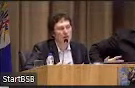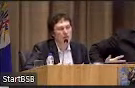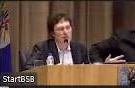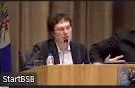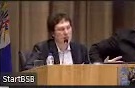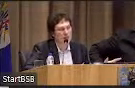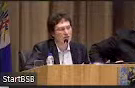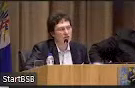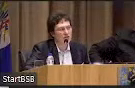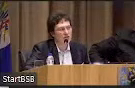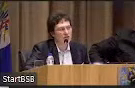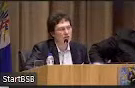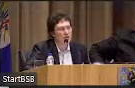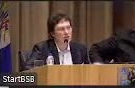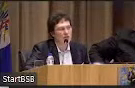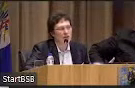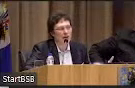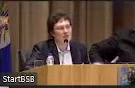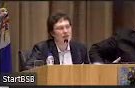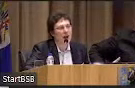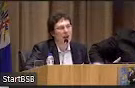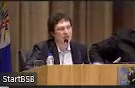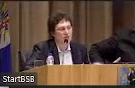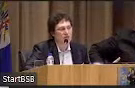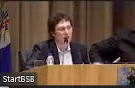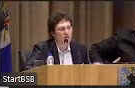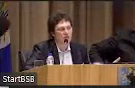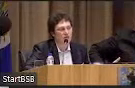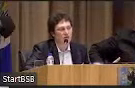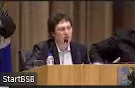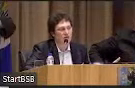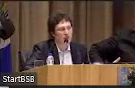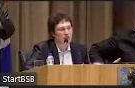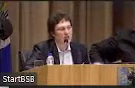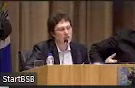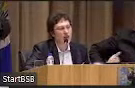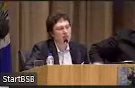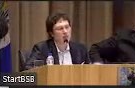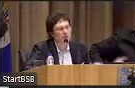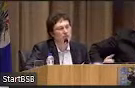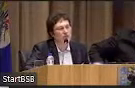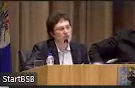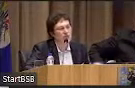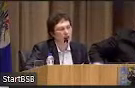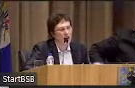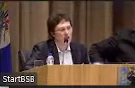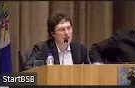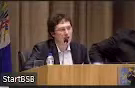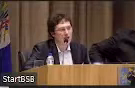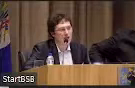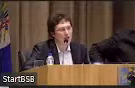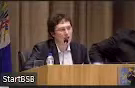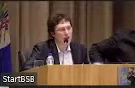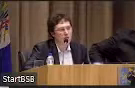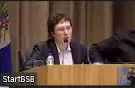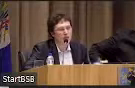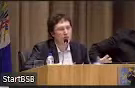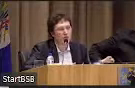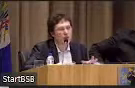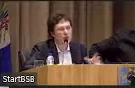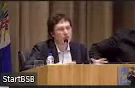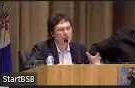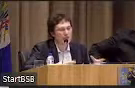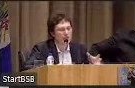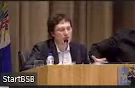data bank. So, for example, there are patients that are tracked in the surgery and they